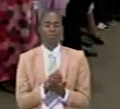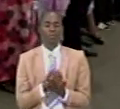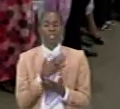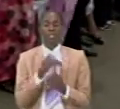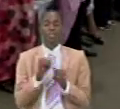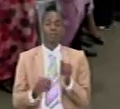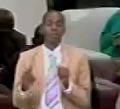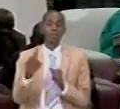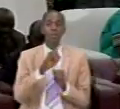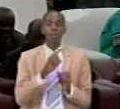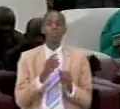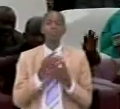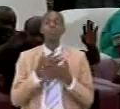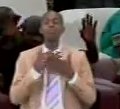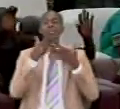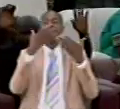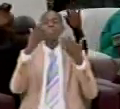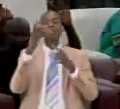say